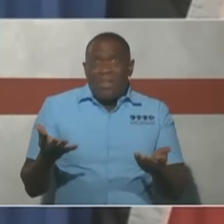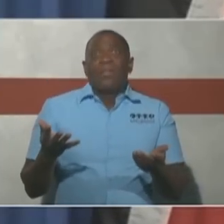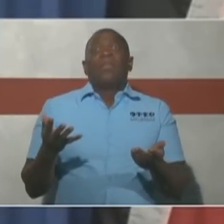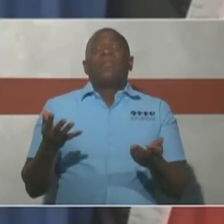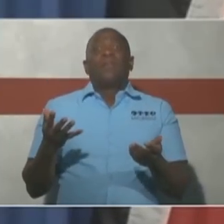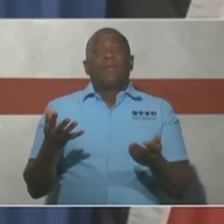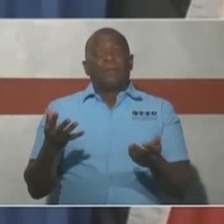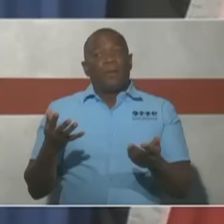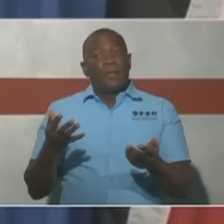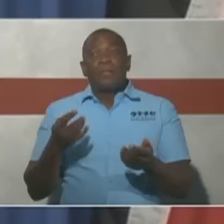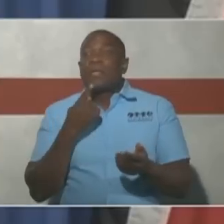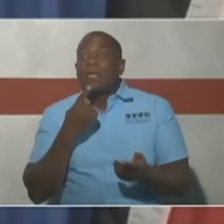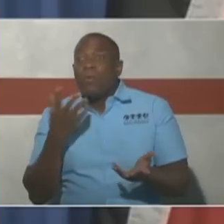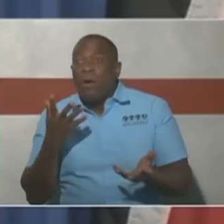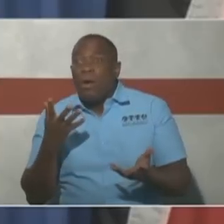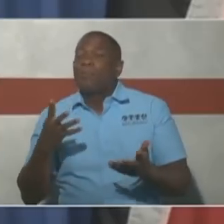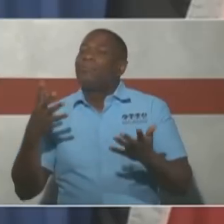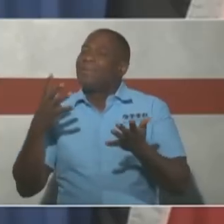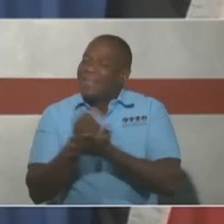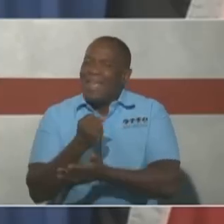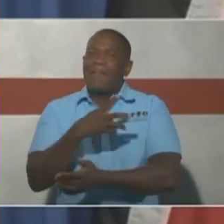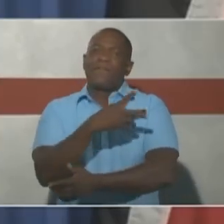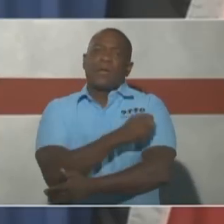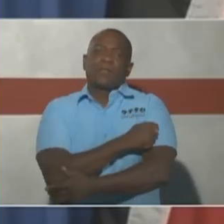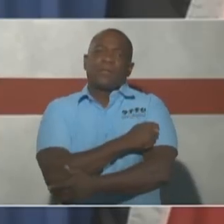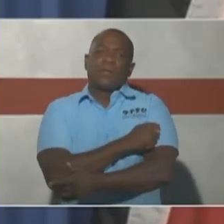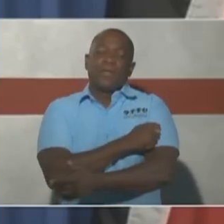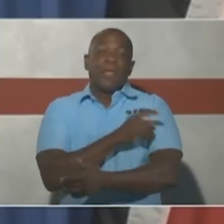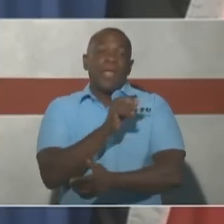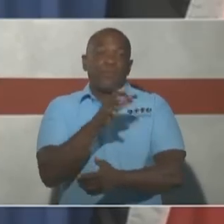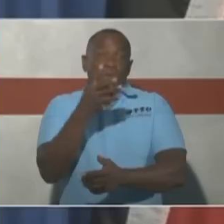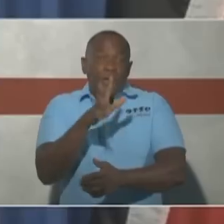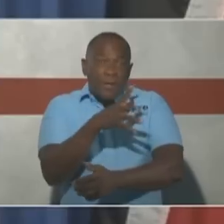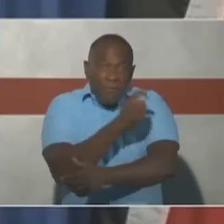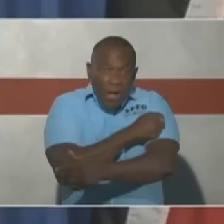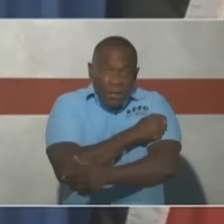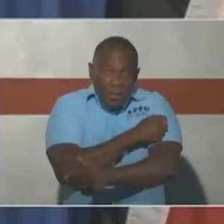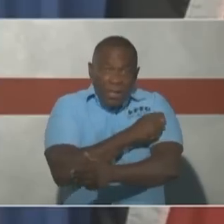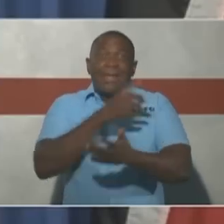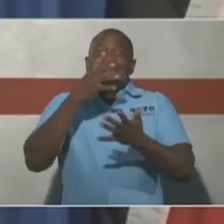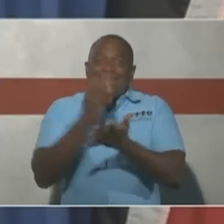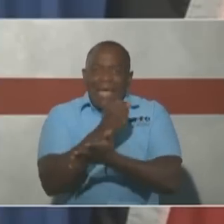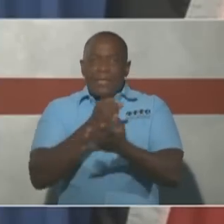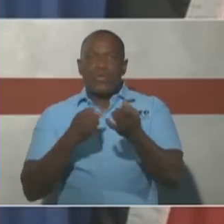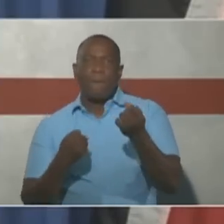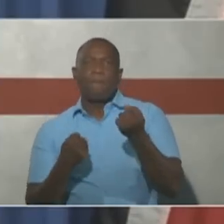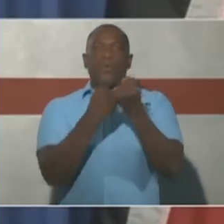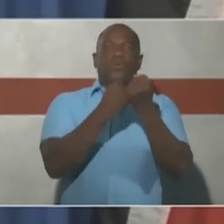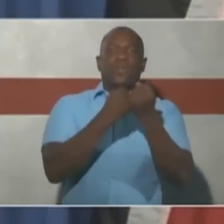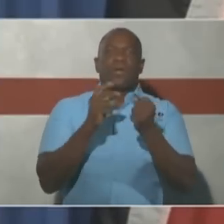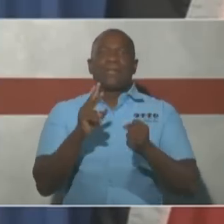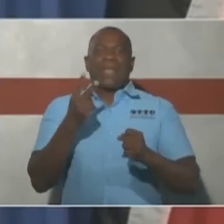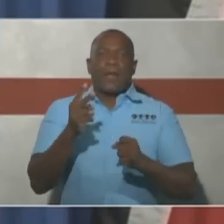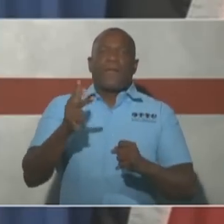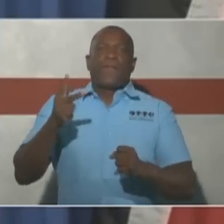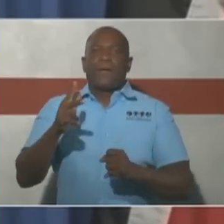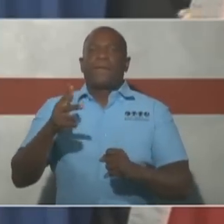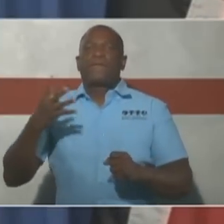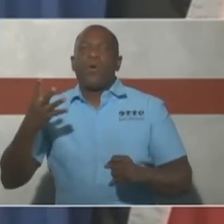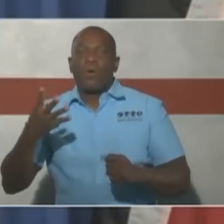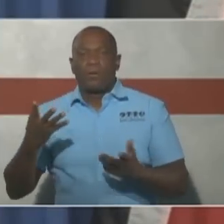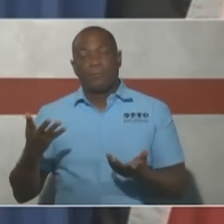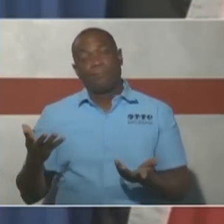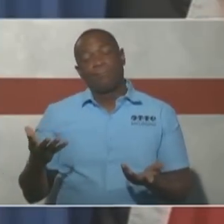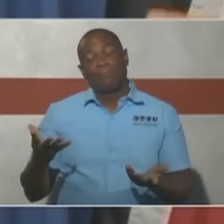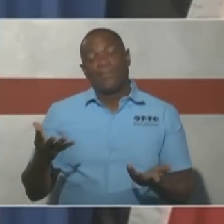like us who are looking to protect our population, being exposed to new variants and saying that, well, what is the big thing that we could do now going